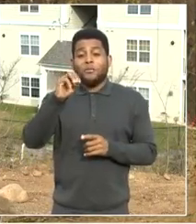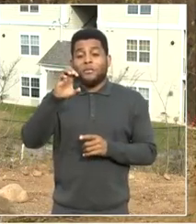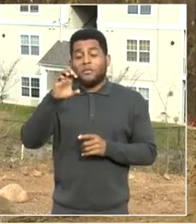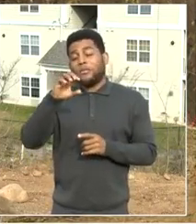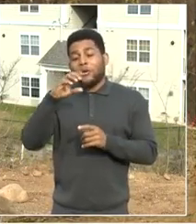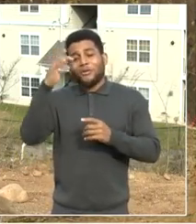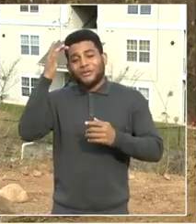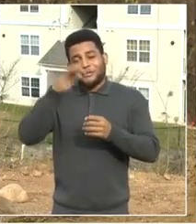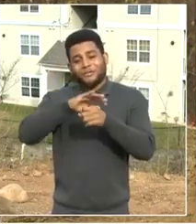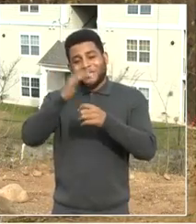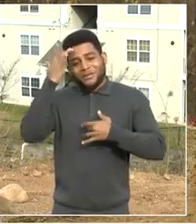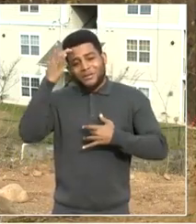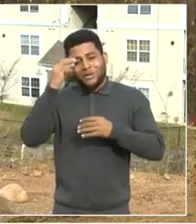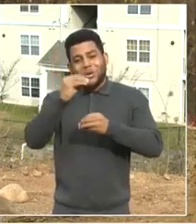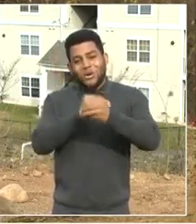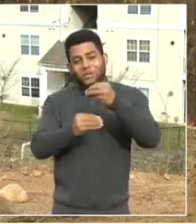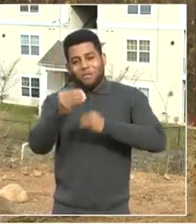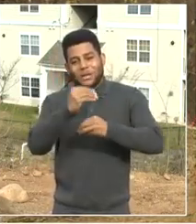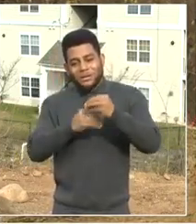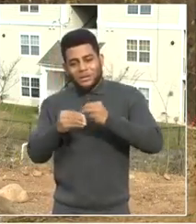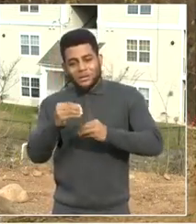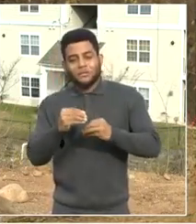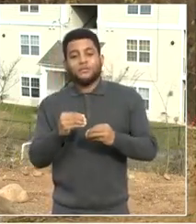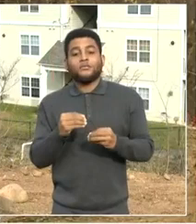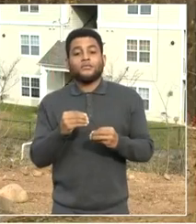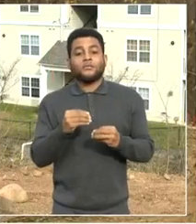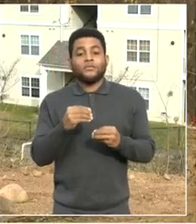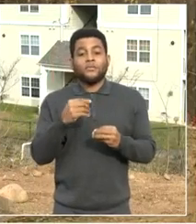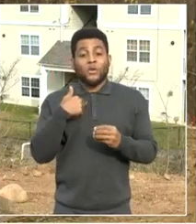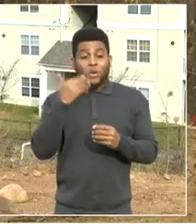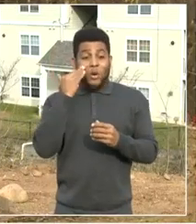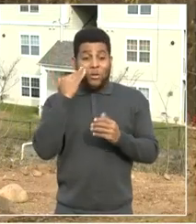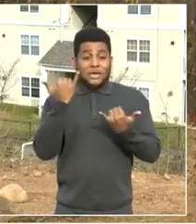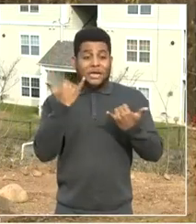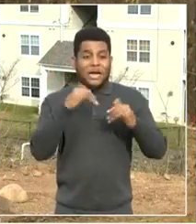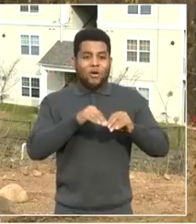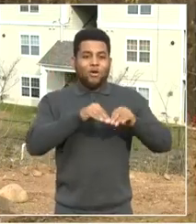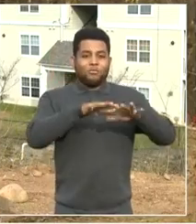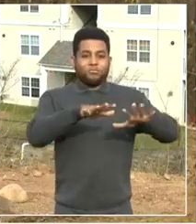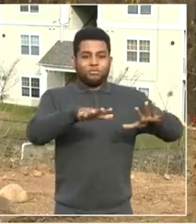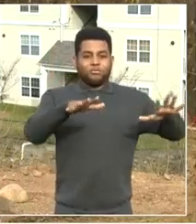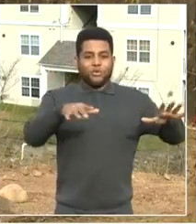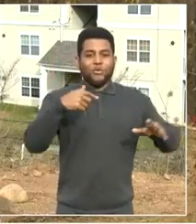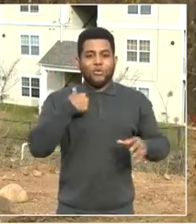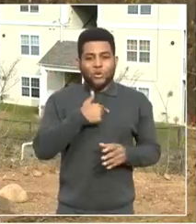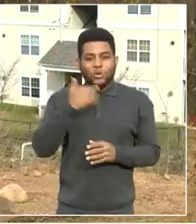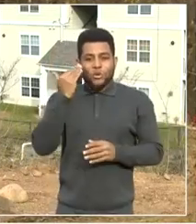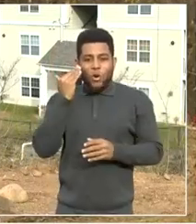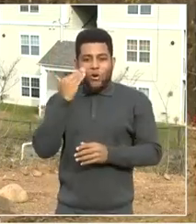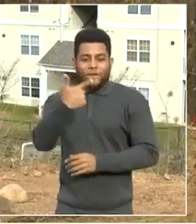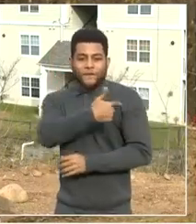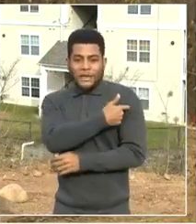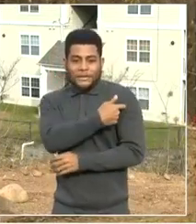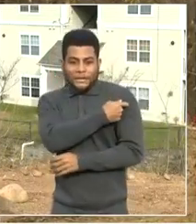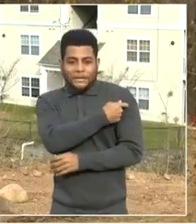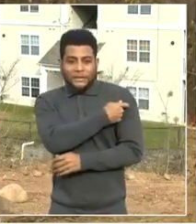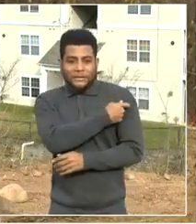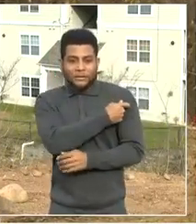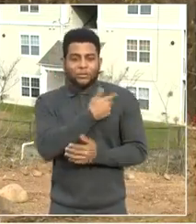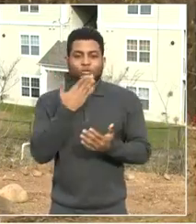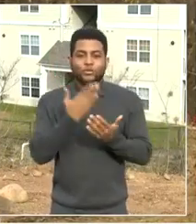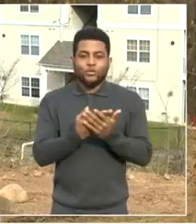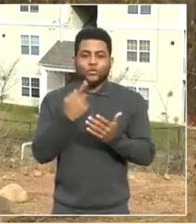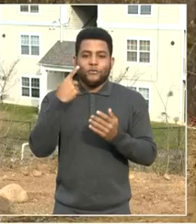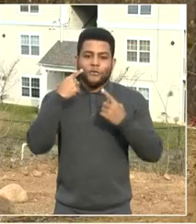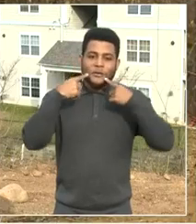learn about how the vaccines and therapeutics are effective against it, but we also see the